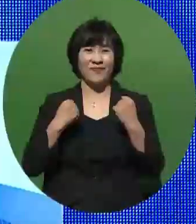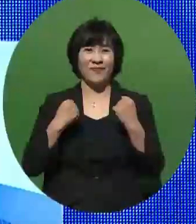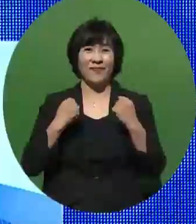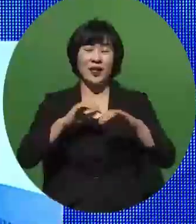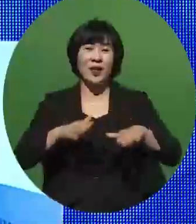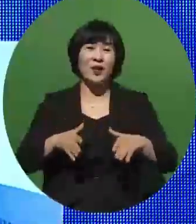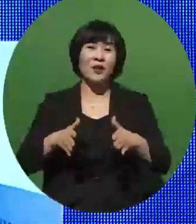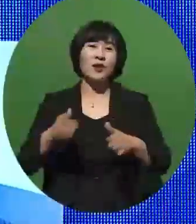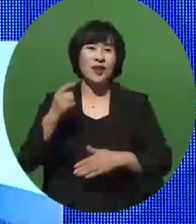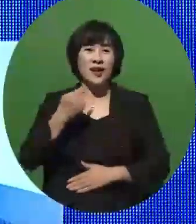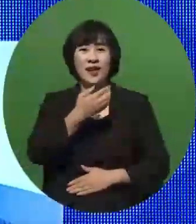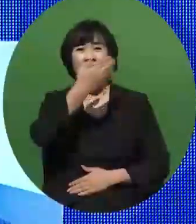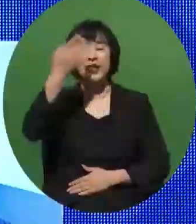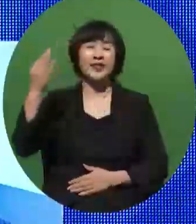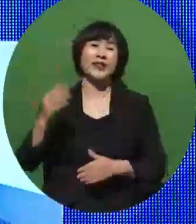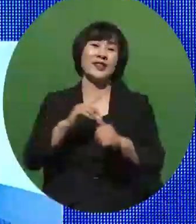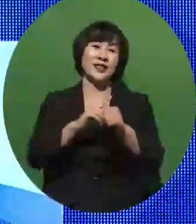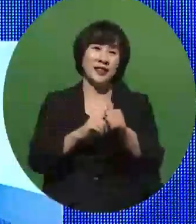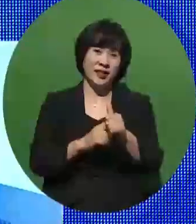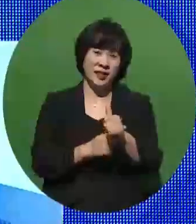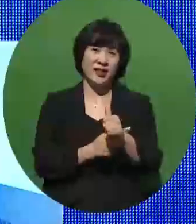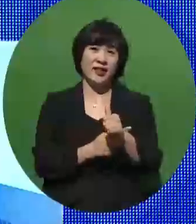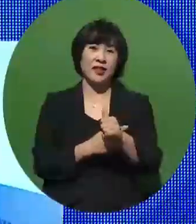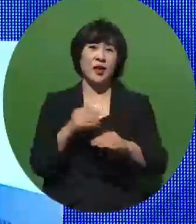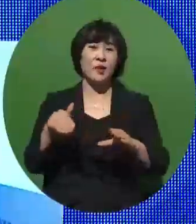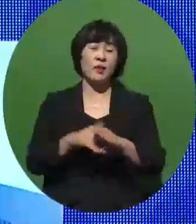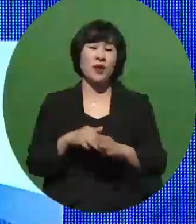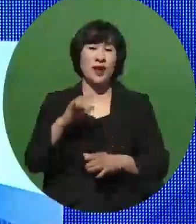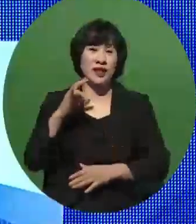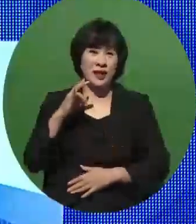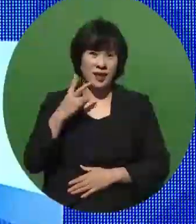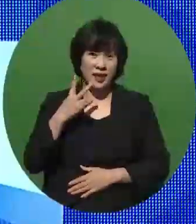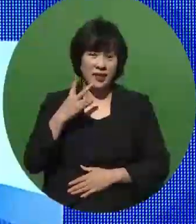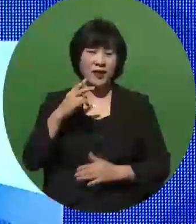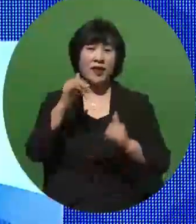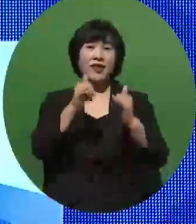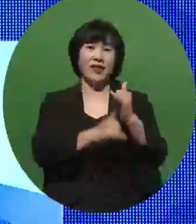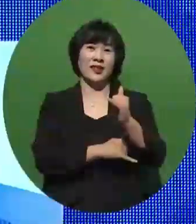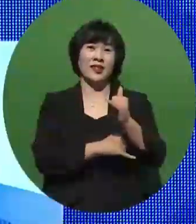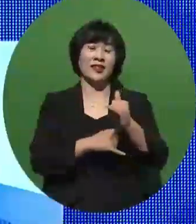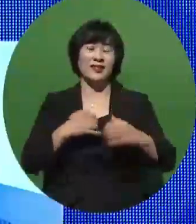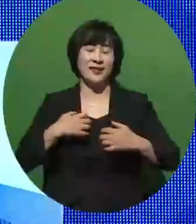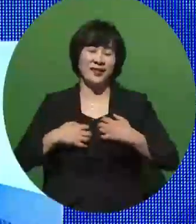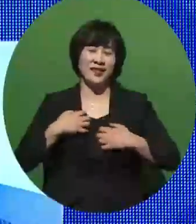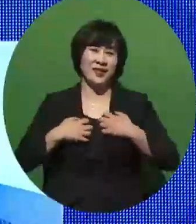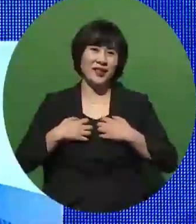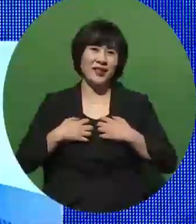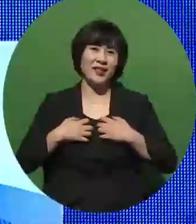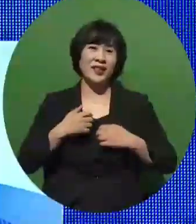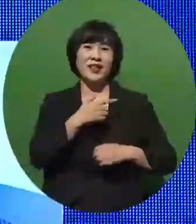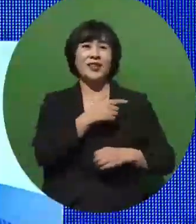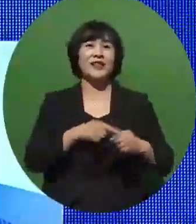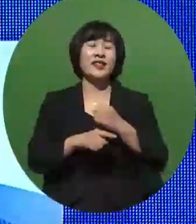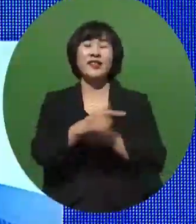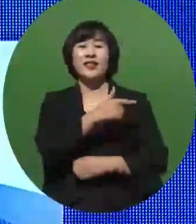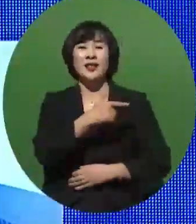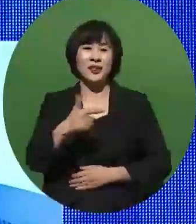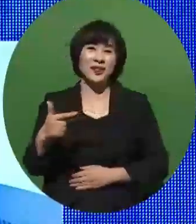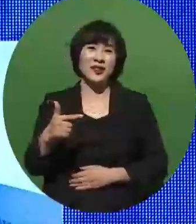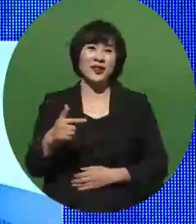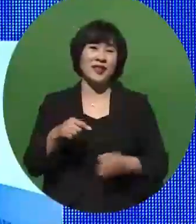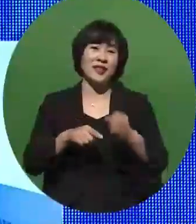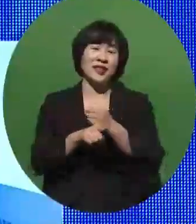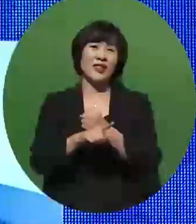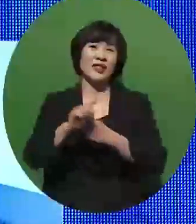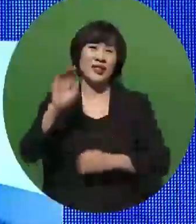all participants good health and a fulfilling experience as they engage with the natural beauty, culture, arts, and